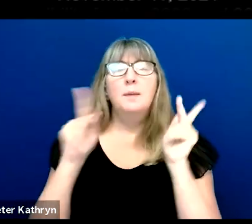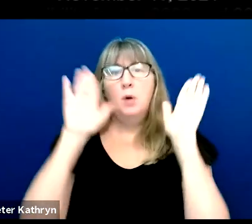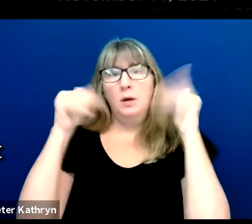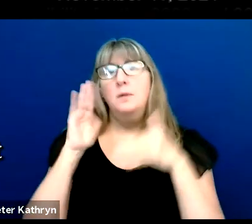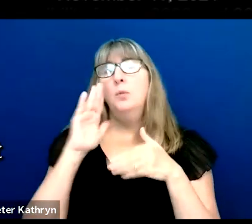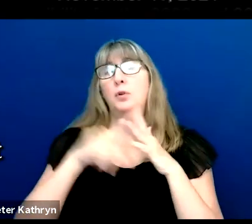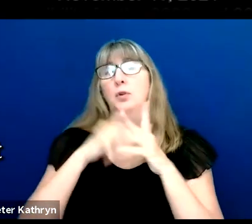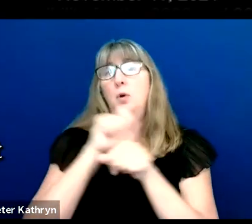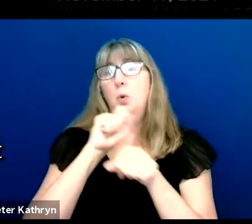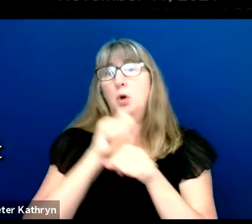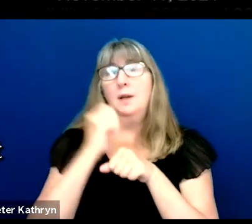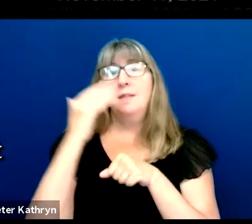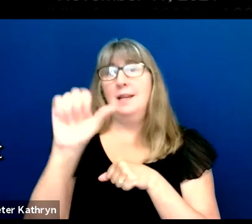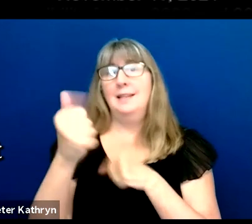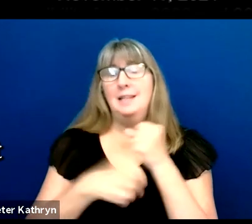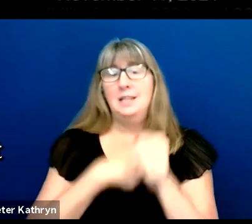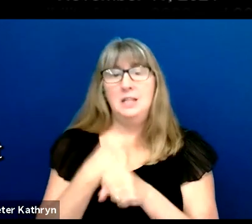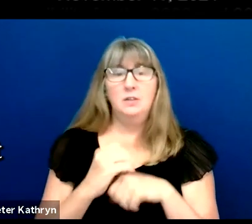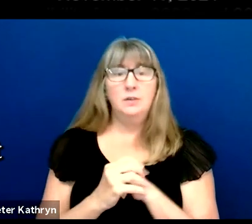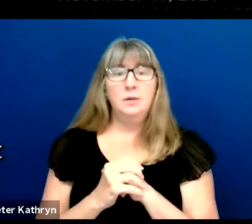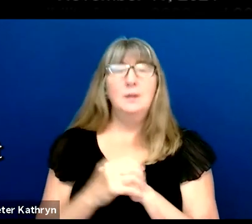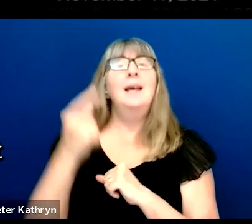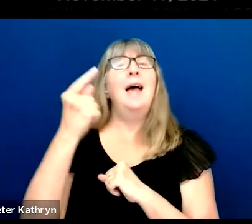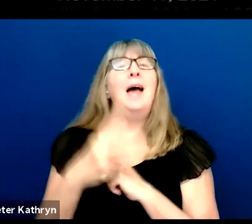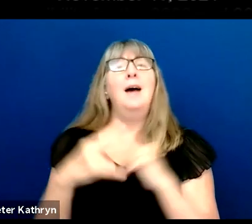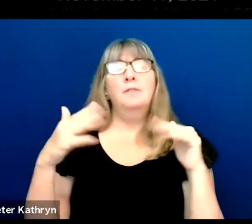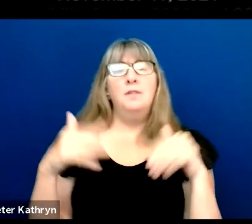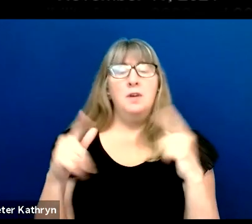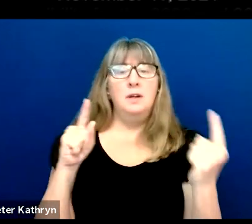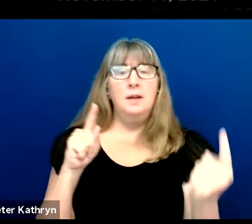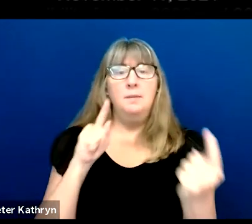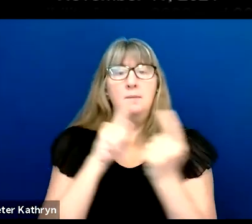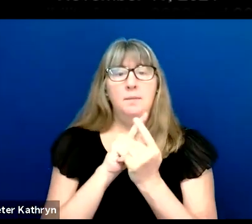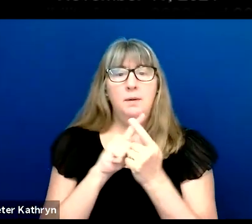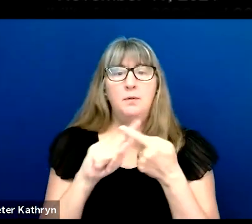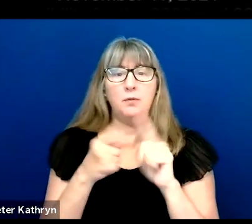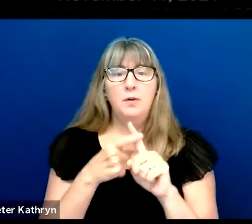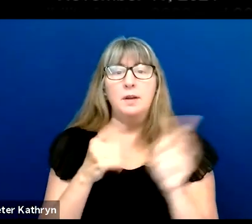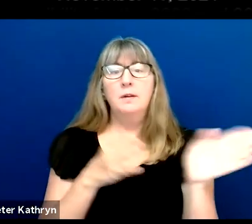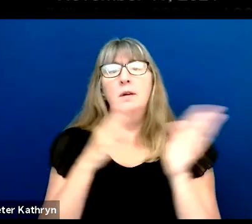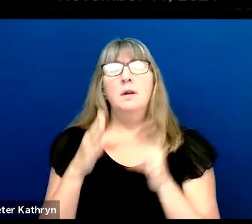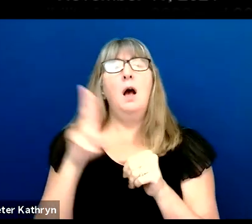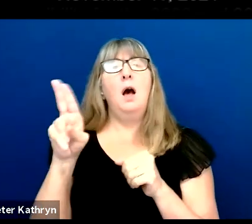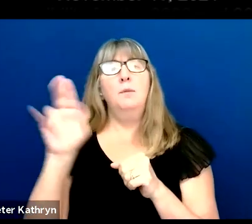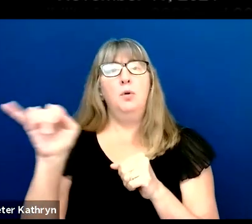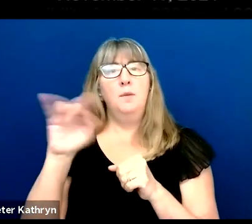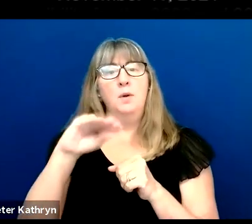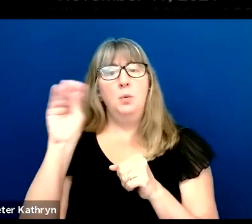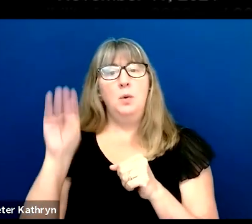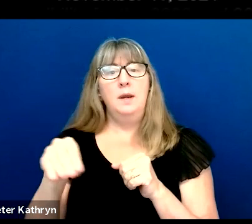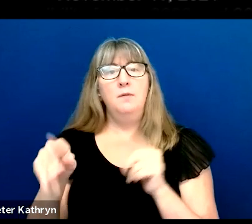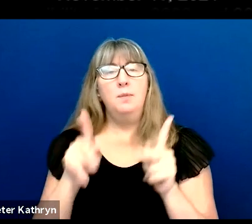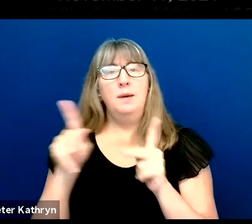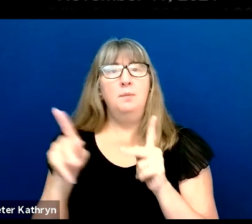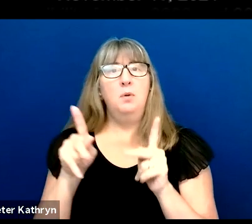than half of young adults on the spectrum have not met with a friend on the next year. The unemployment rate for those with autism that have college